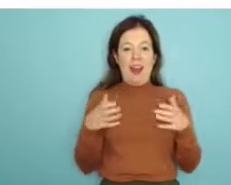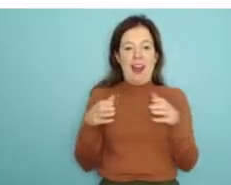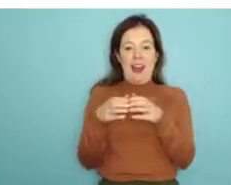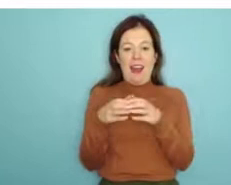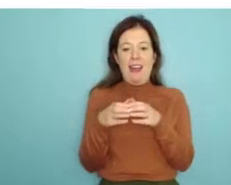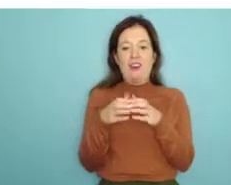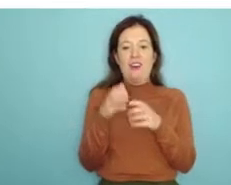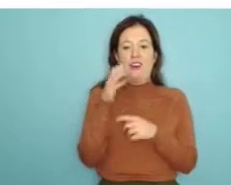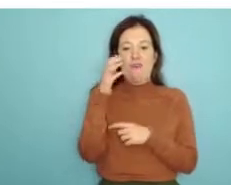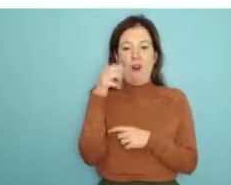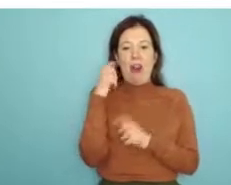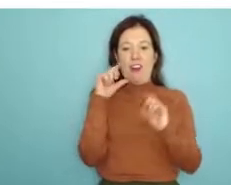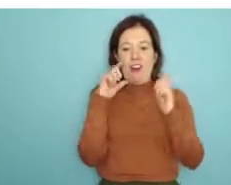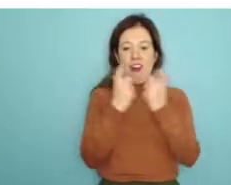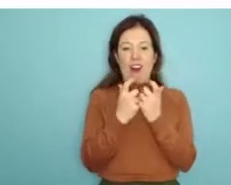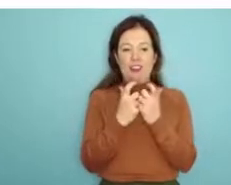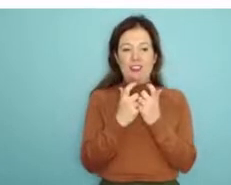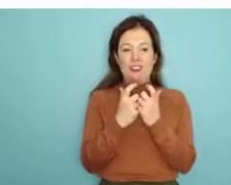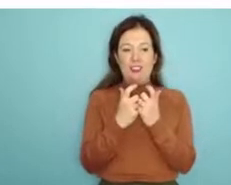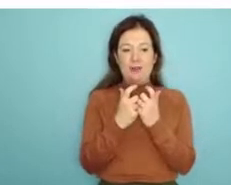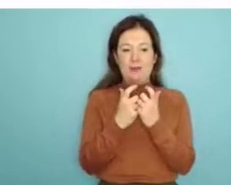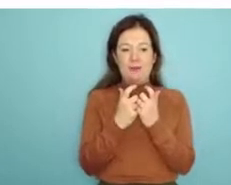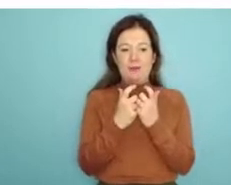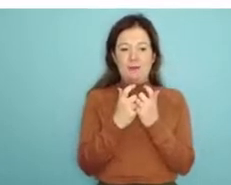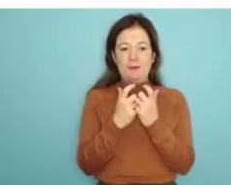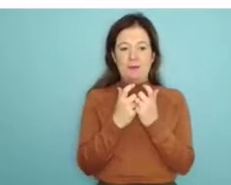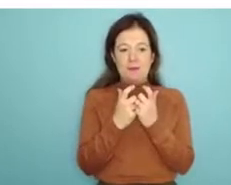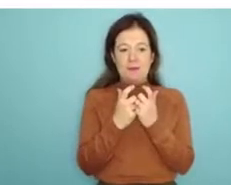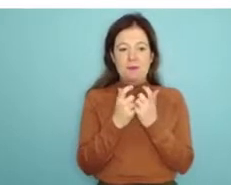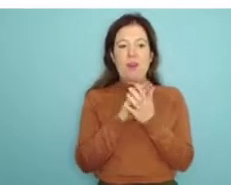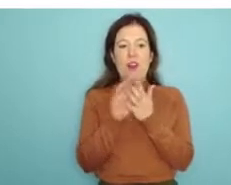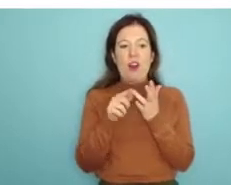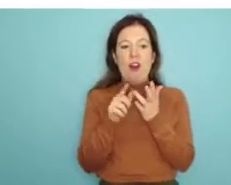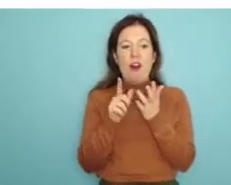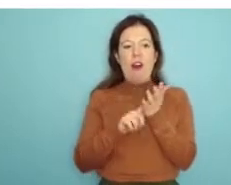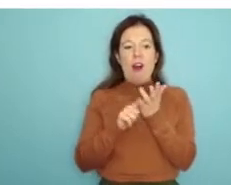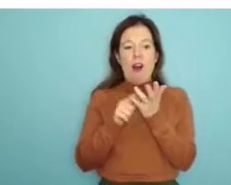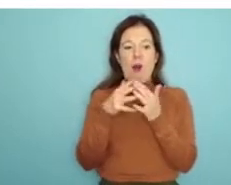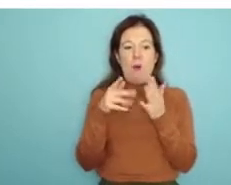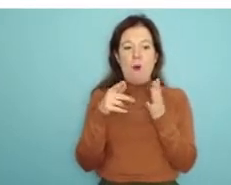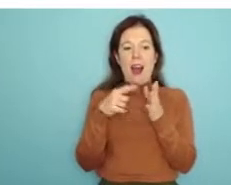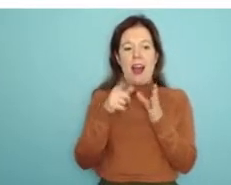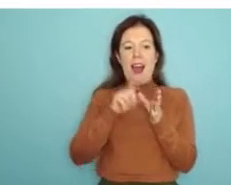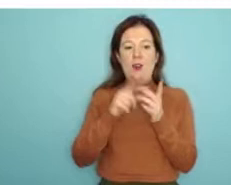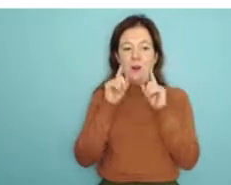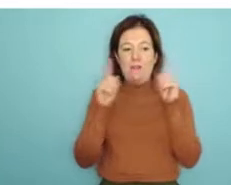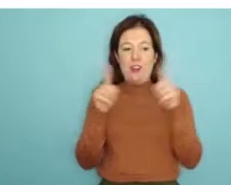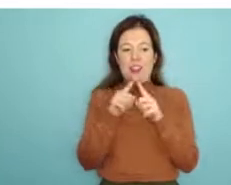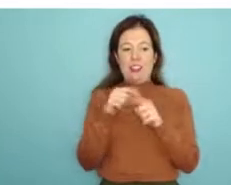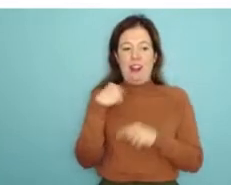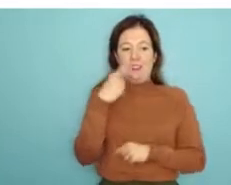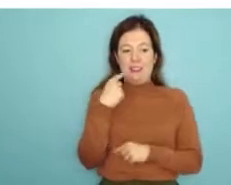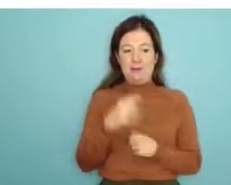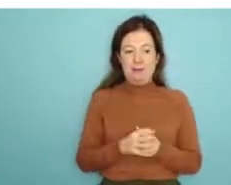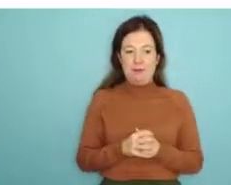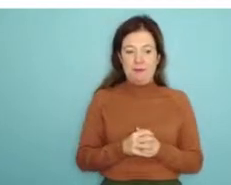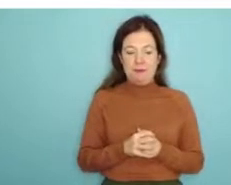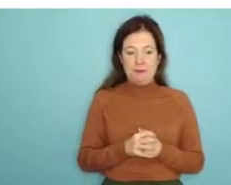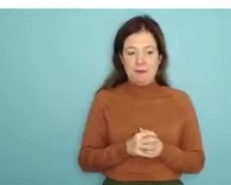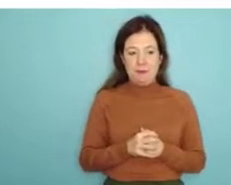London. Alongside this, I'm also on the British Psychological Society Division of Clinical